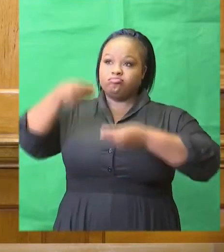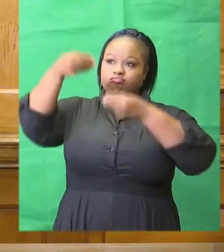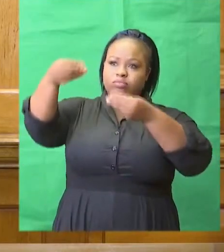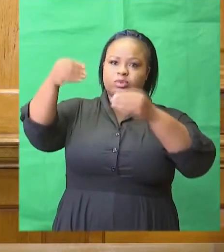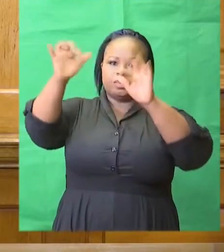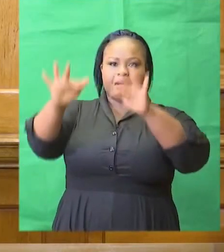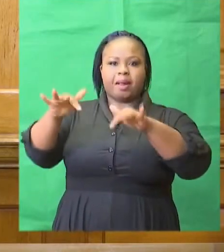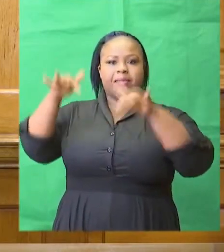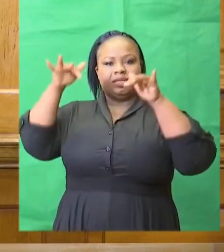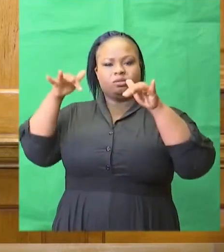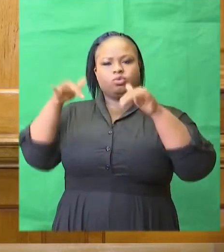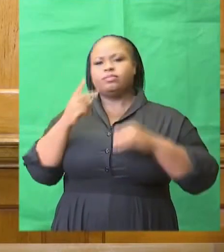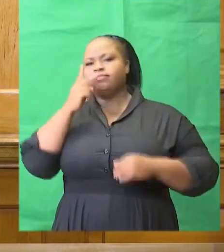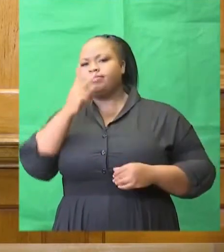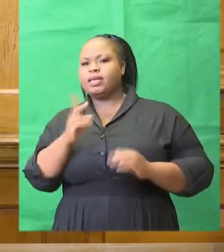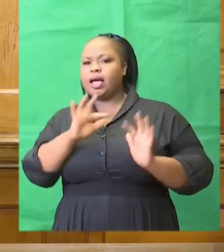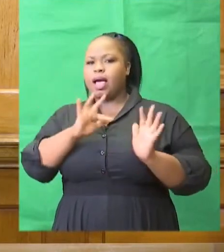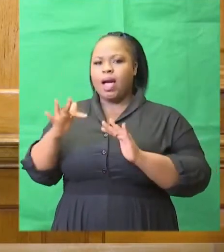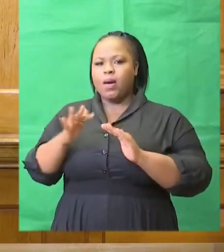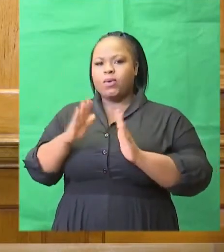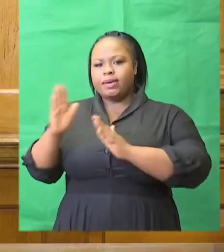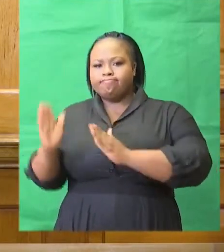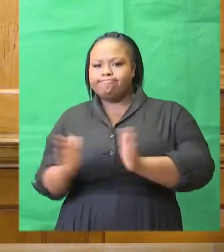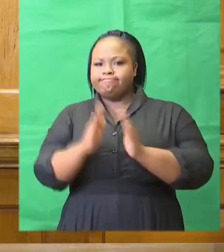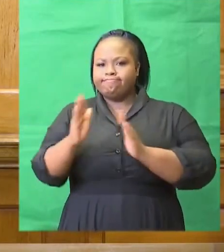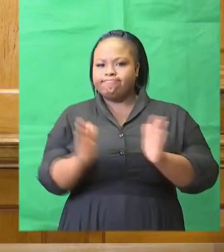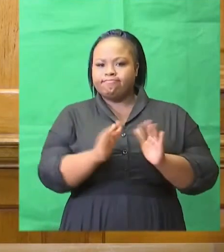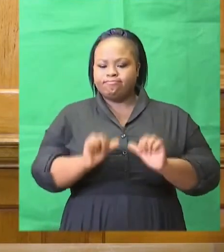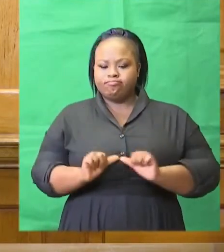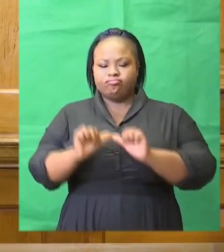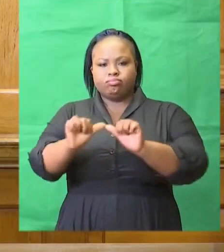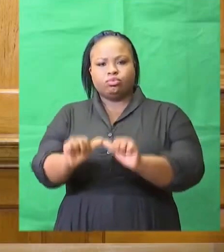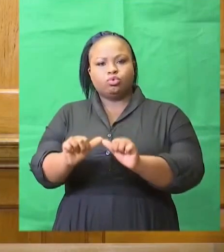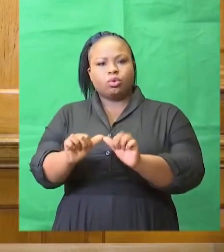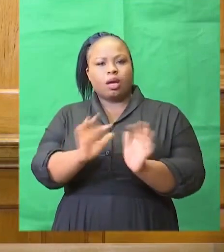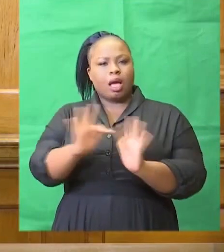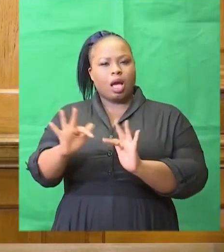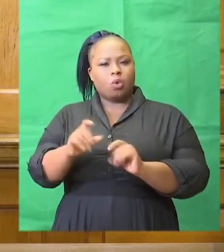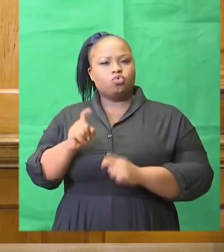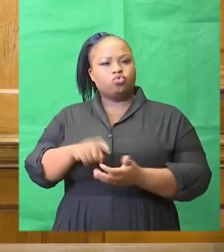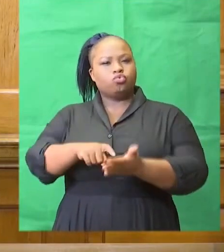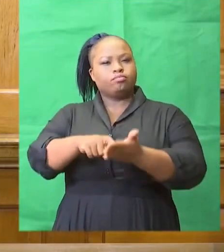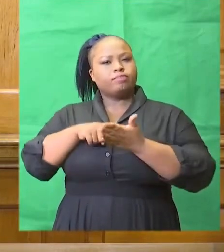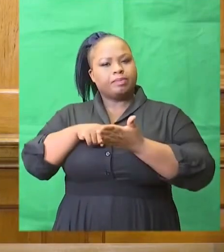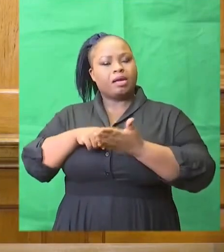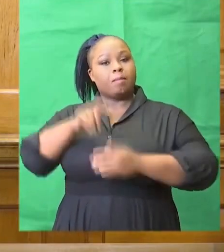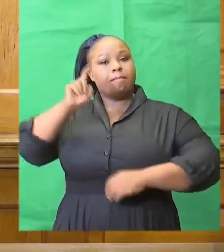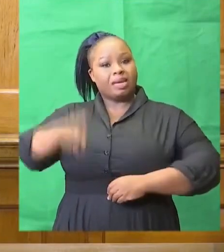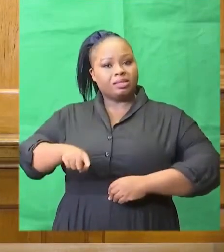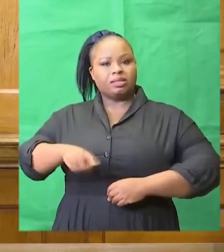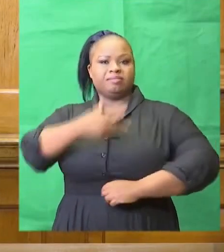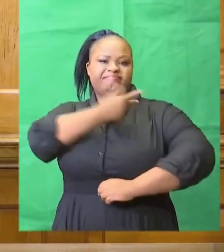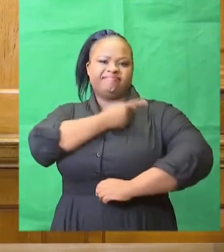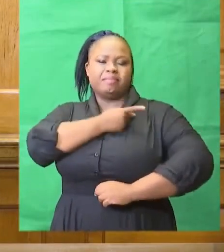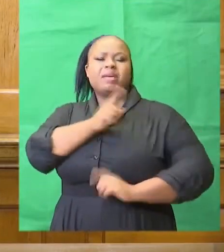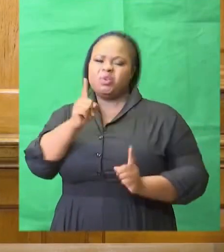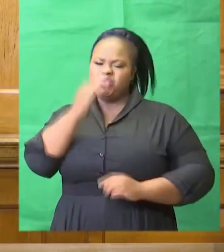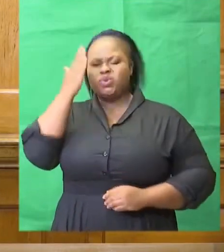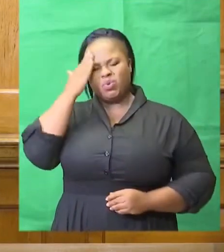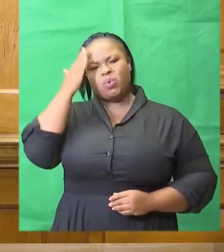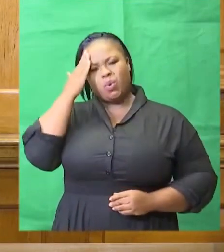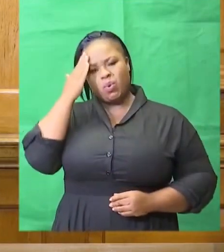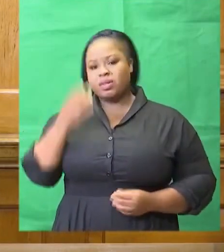and sustainable approach to vaccine mandates. We do realize that the introduction of such a